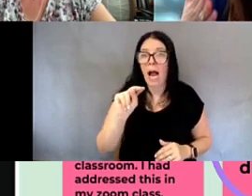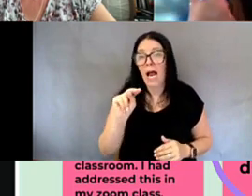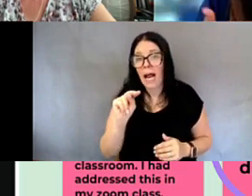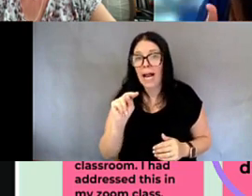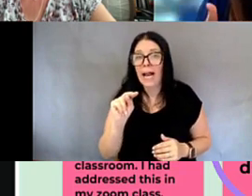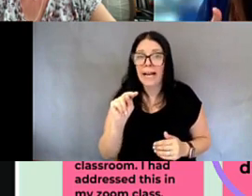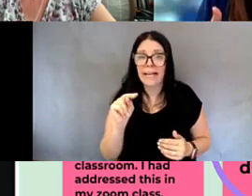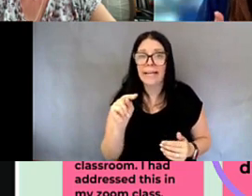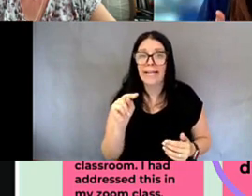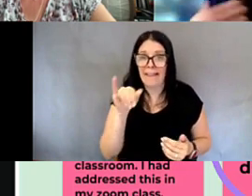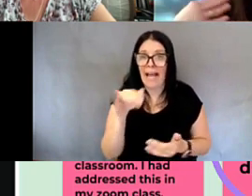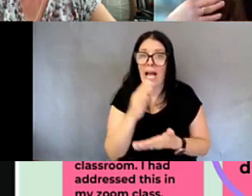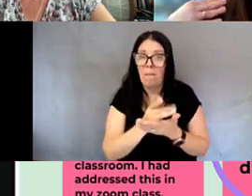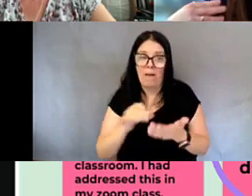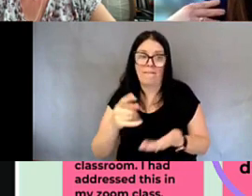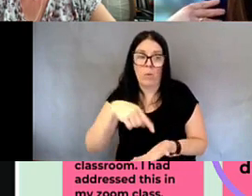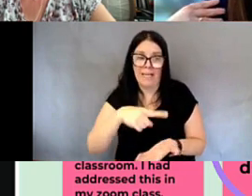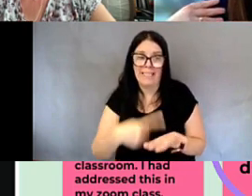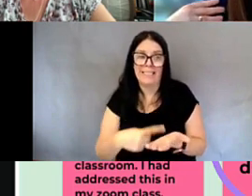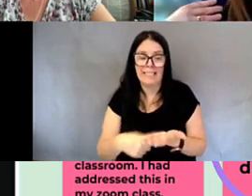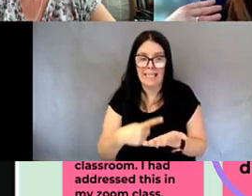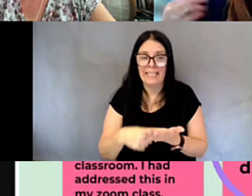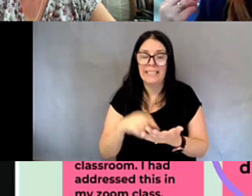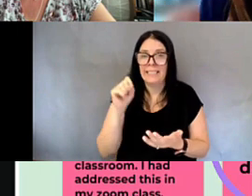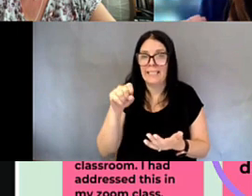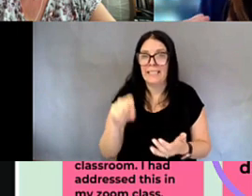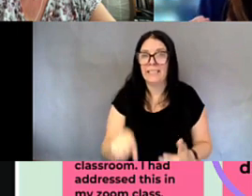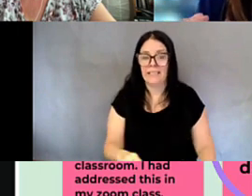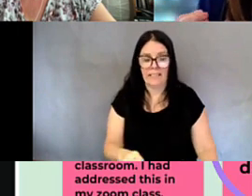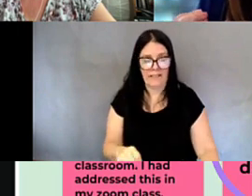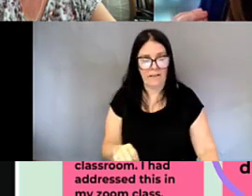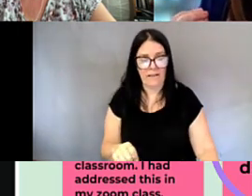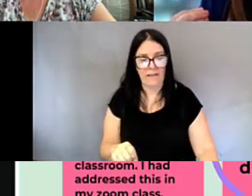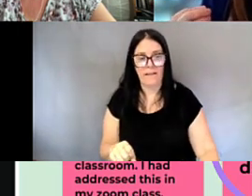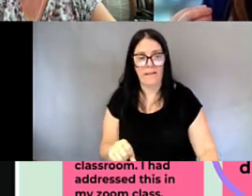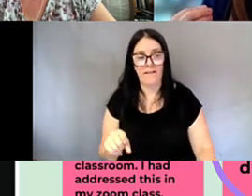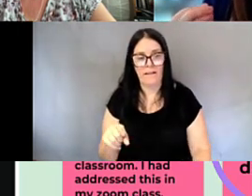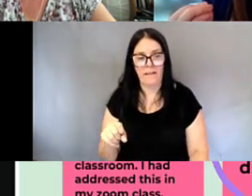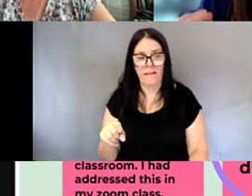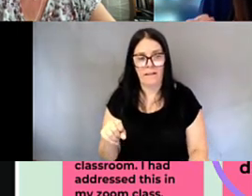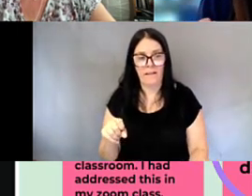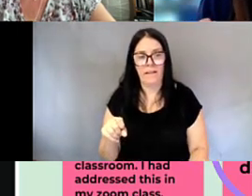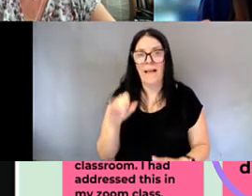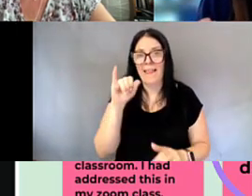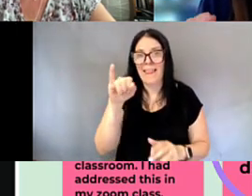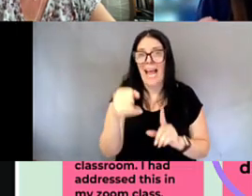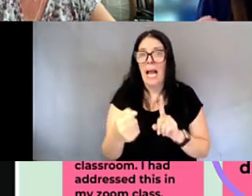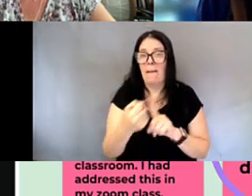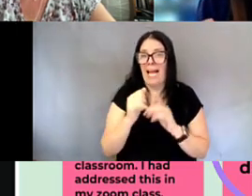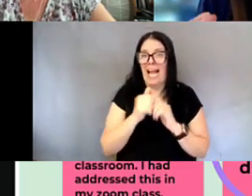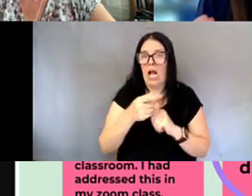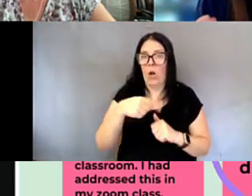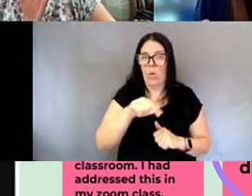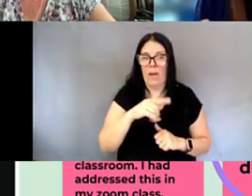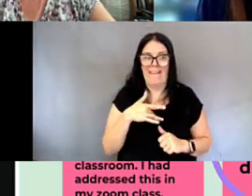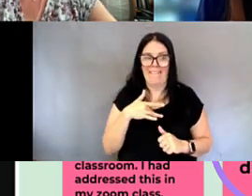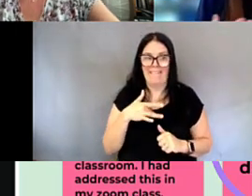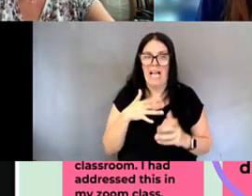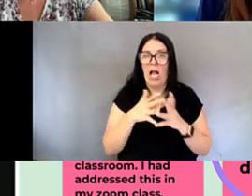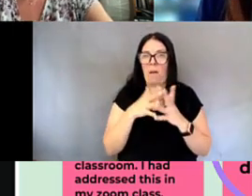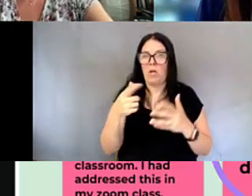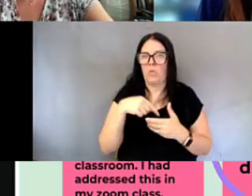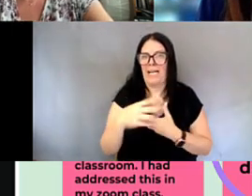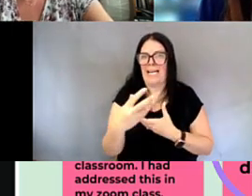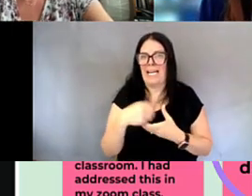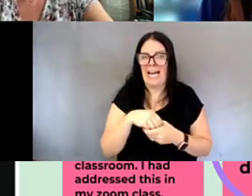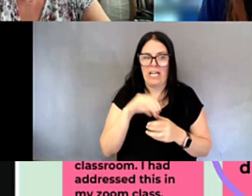and also something that impacts in how you feel about how engaged your class is, because